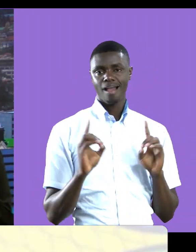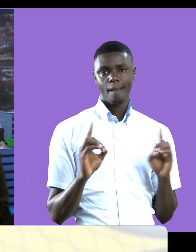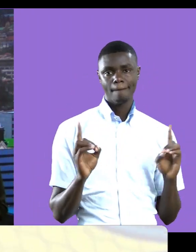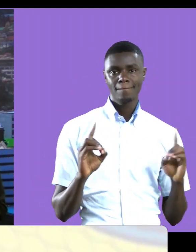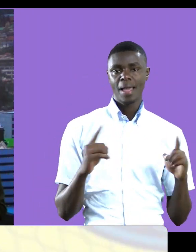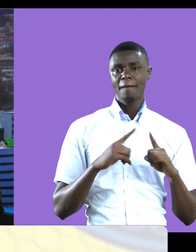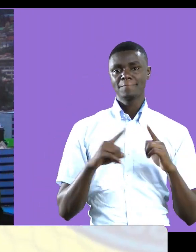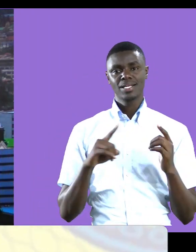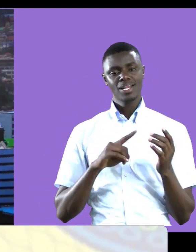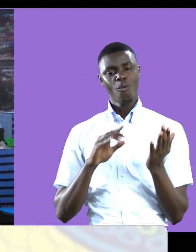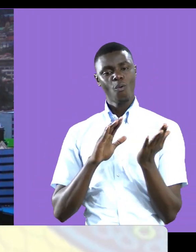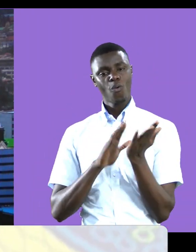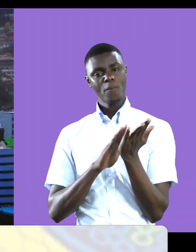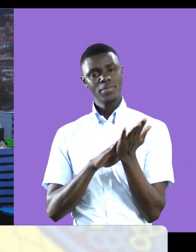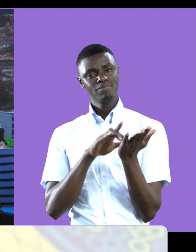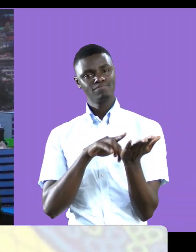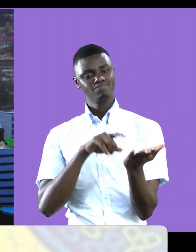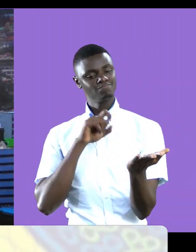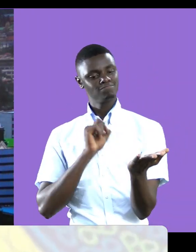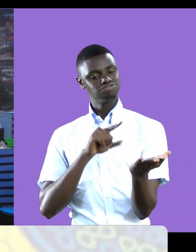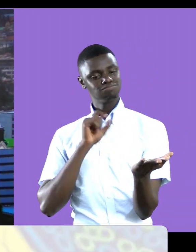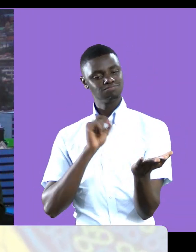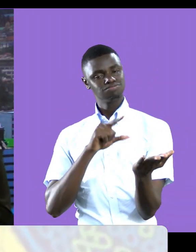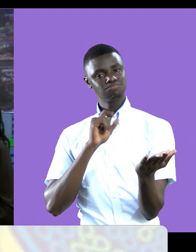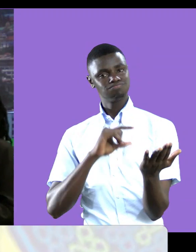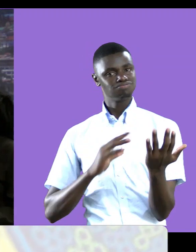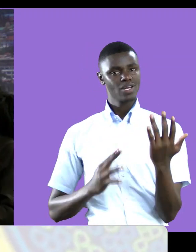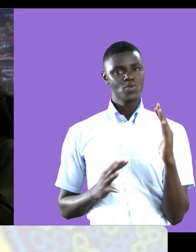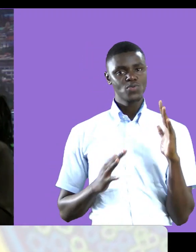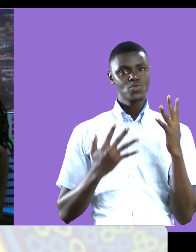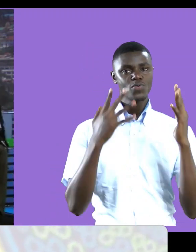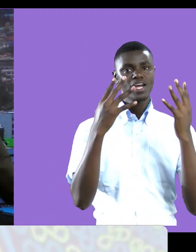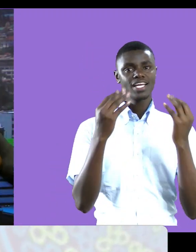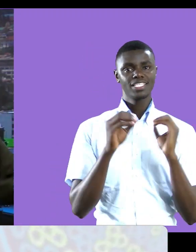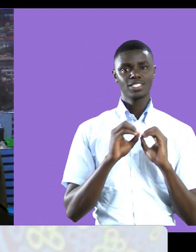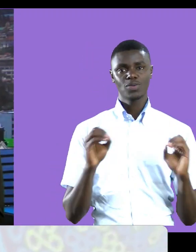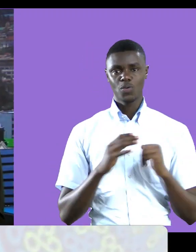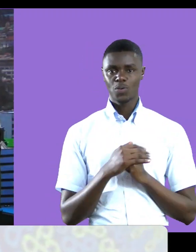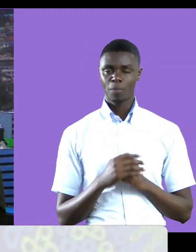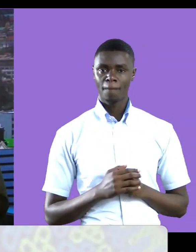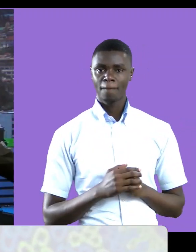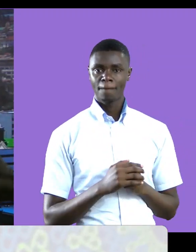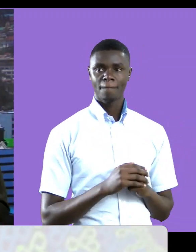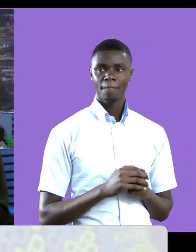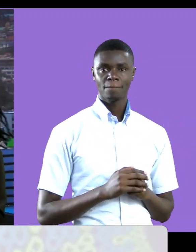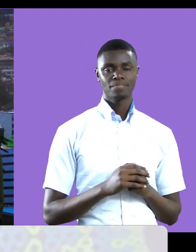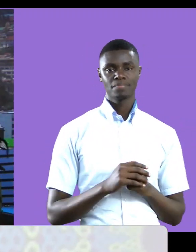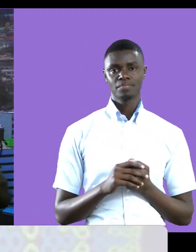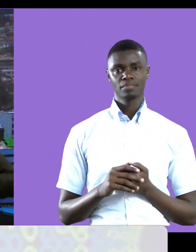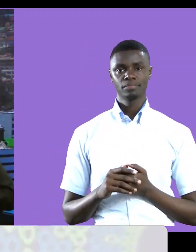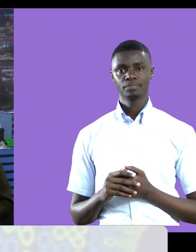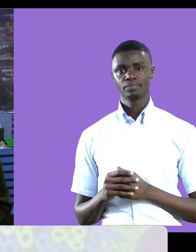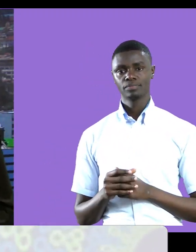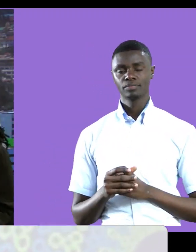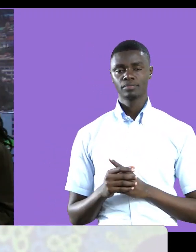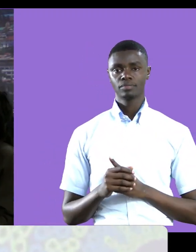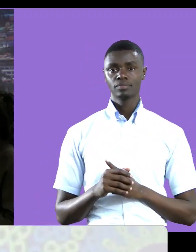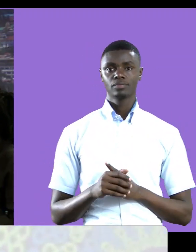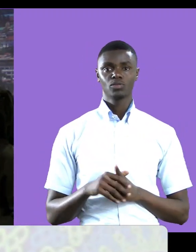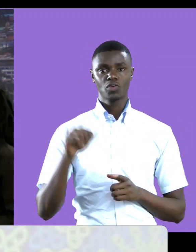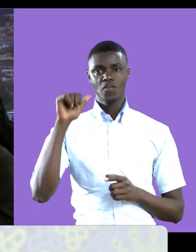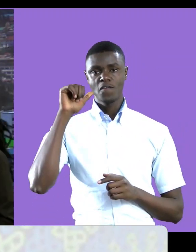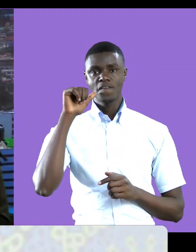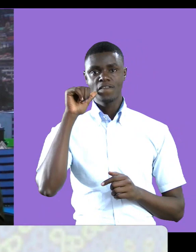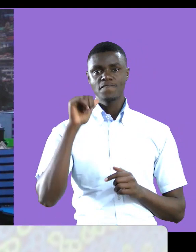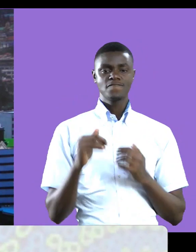comment section is blowing up like it's not easy. Wait. Right? Kuna comment moja mime di throw. It's what? Some fire emojis are coming